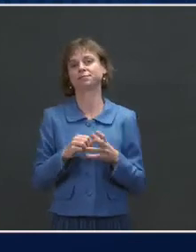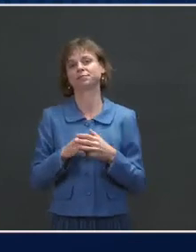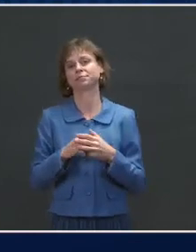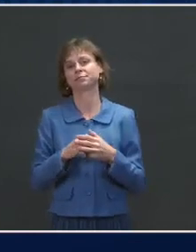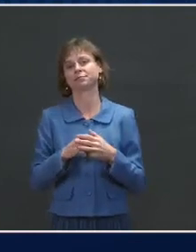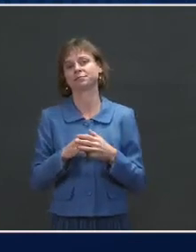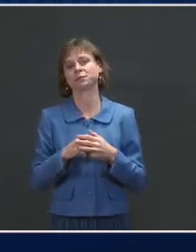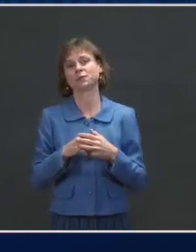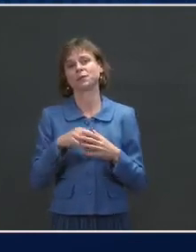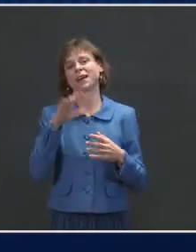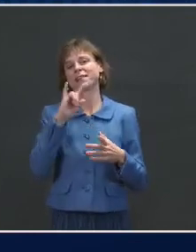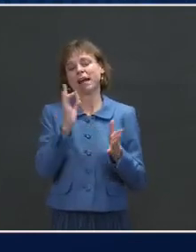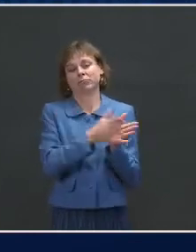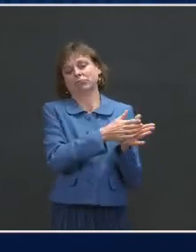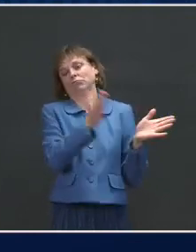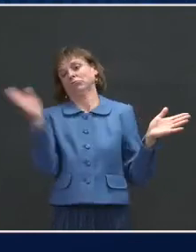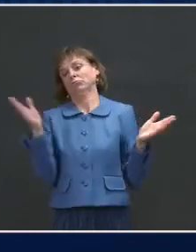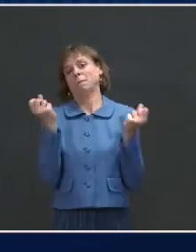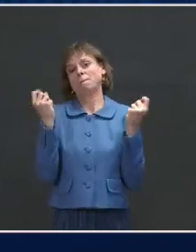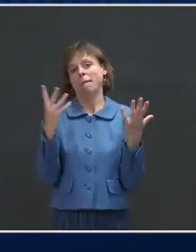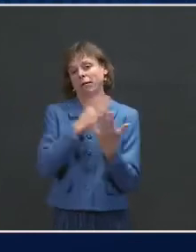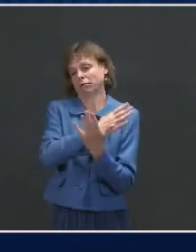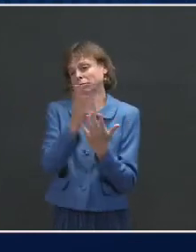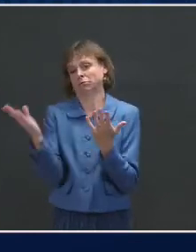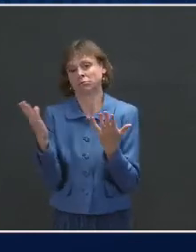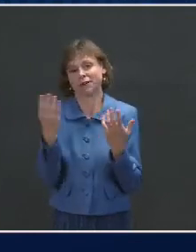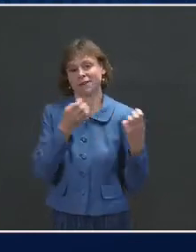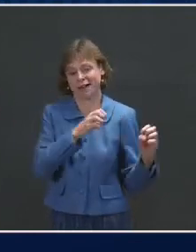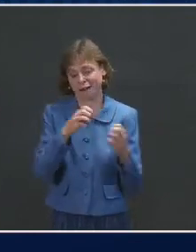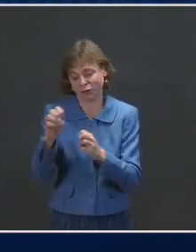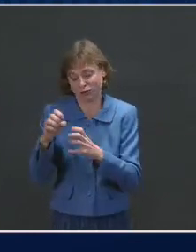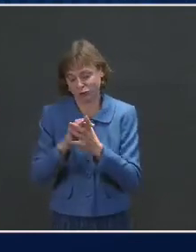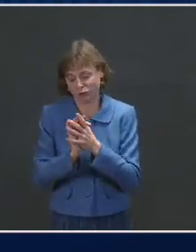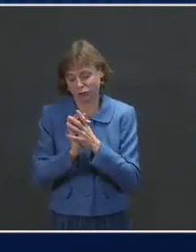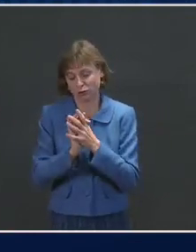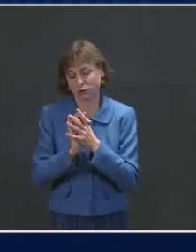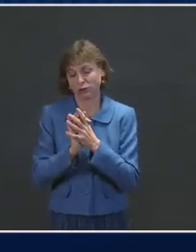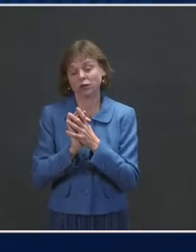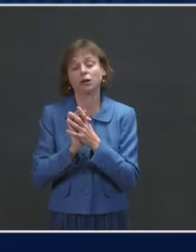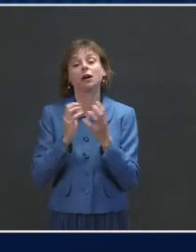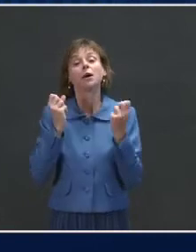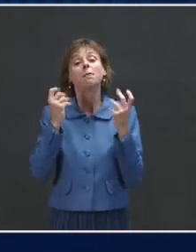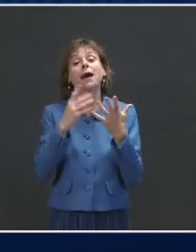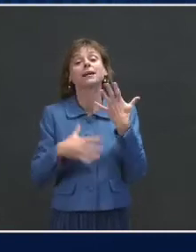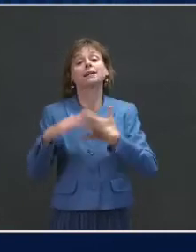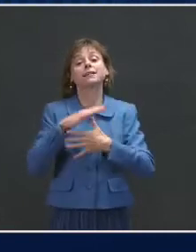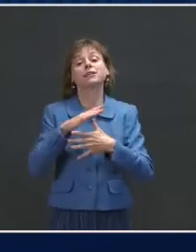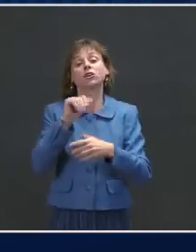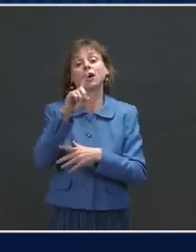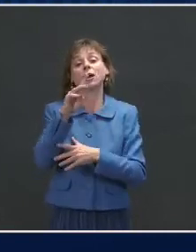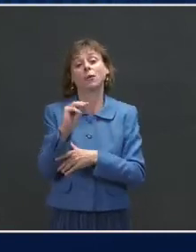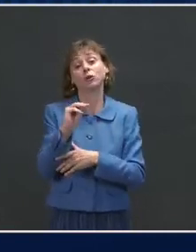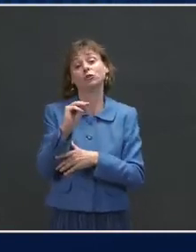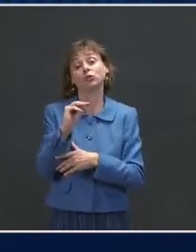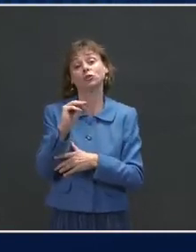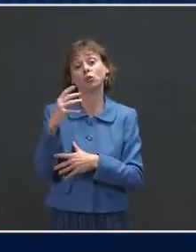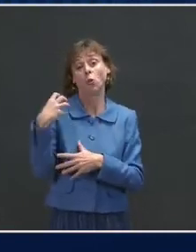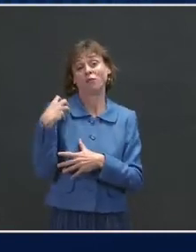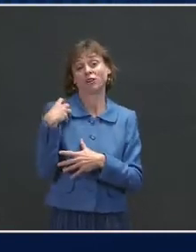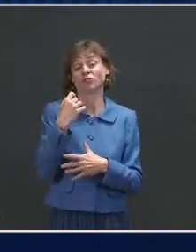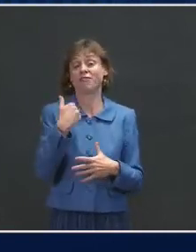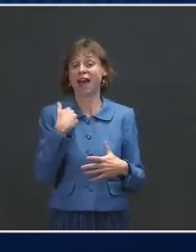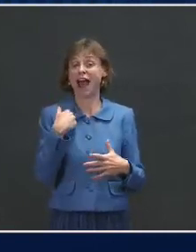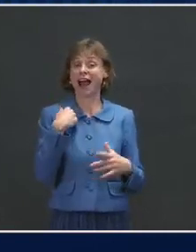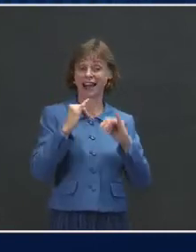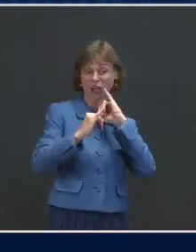the scope of our efforts. Over a dozen senior administration officials have conducted over 100 national TV, radio, and podcast interviews